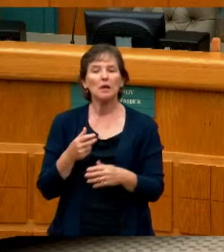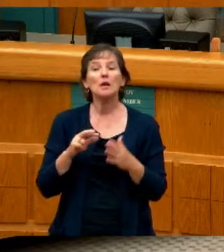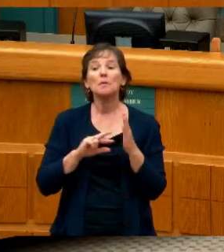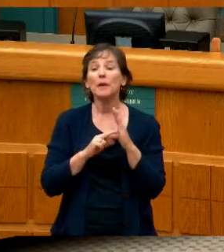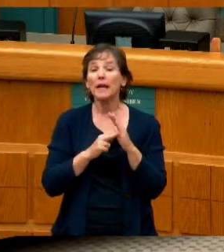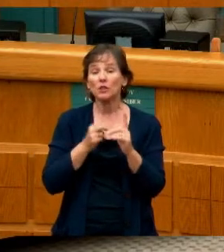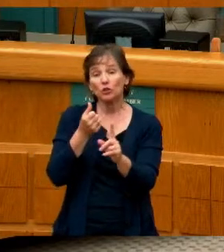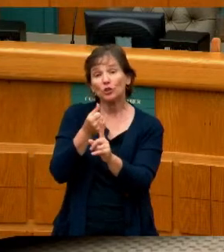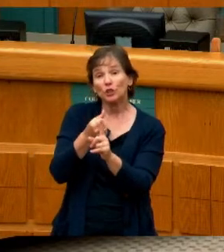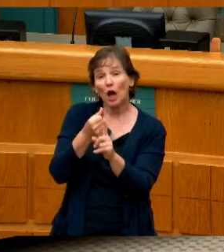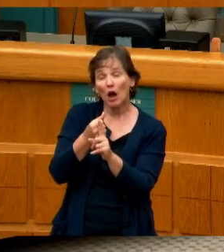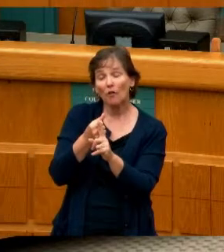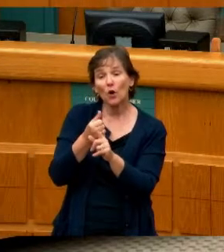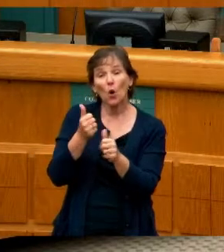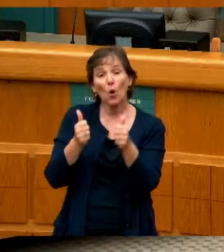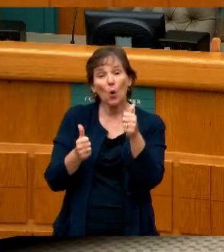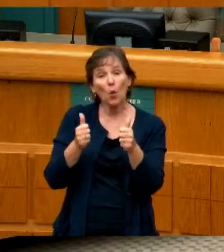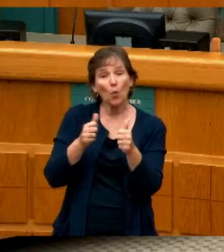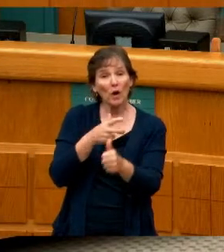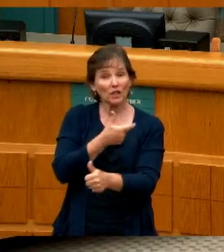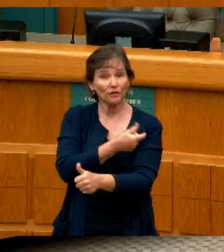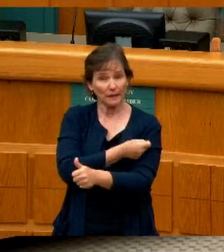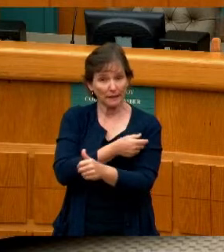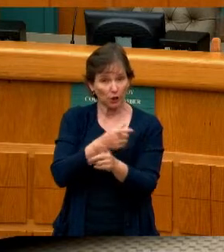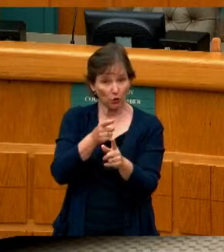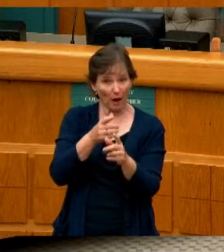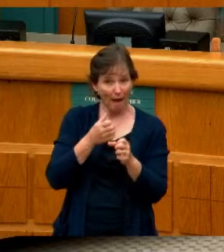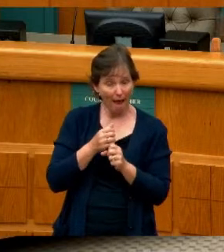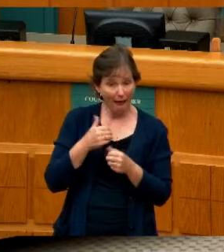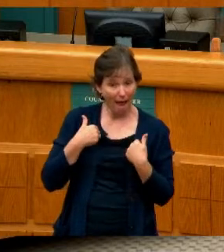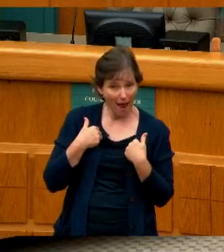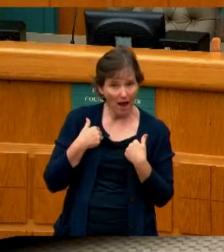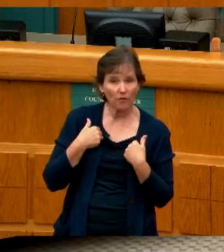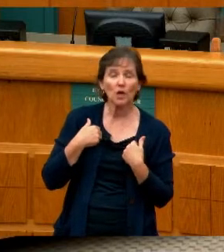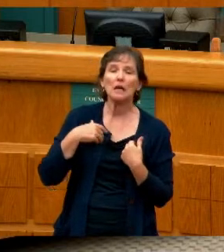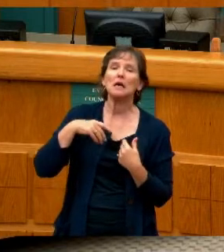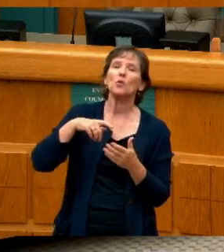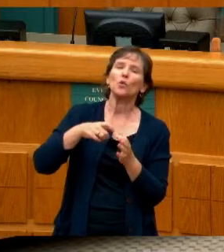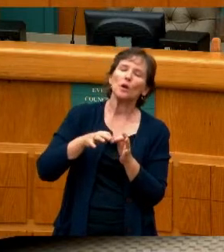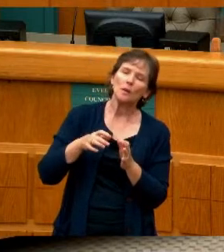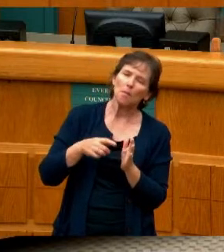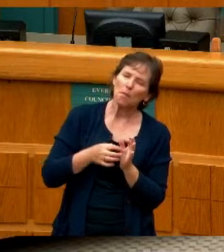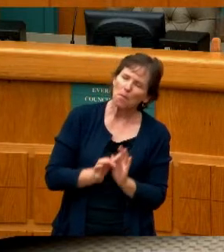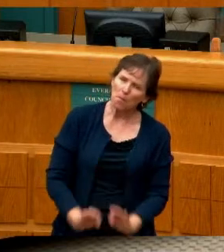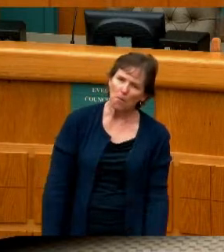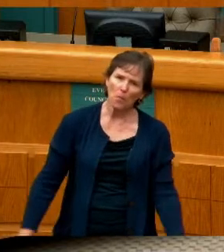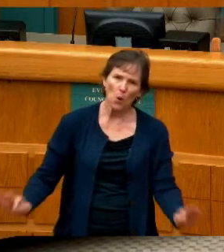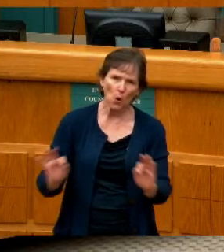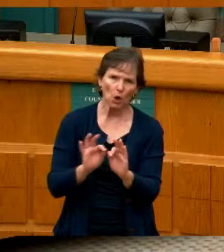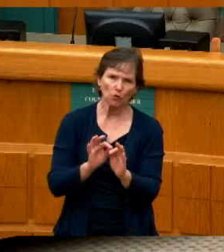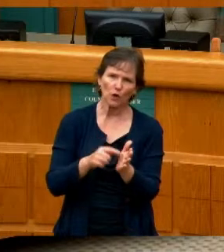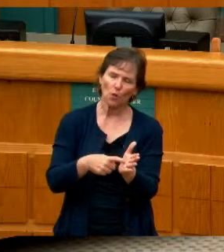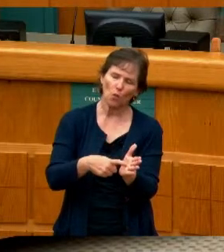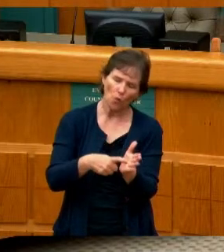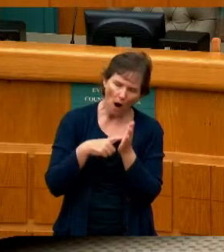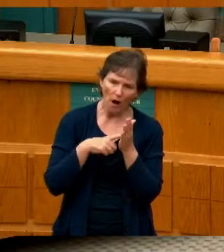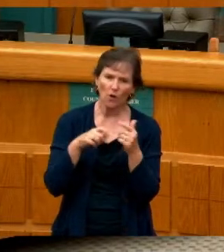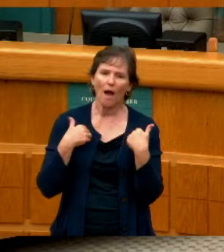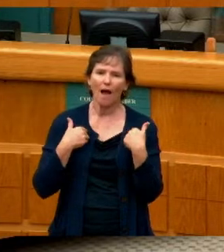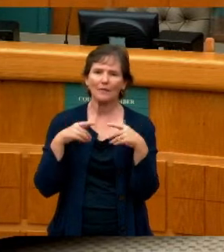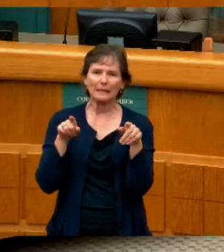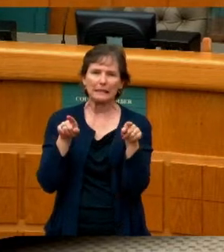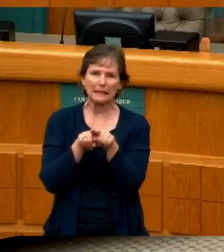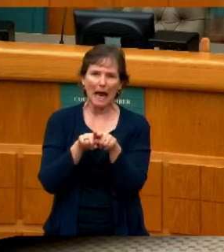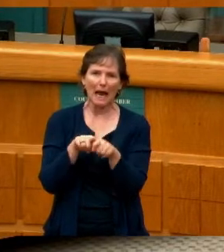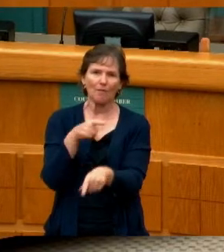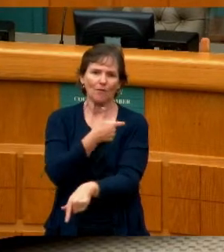candidate. So if you receive your first dose from Pfizer, you must get your second dose from Pfizer. The same is true for Moderna and